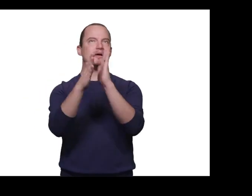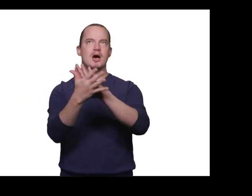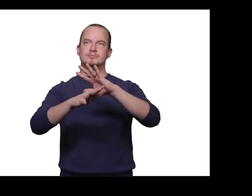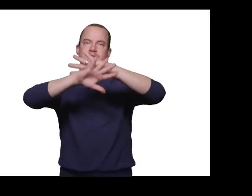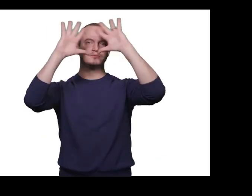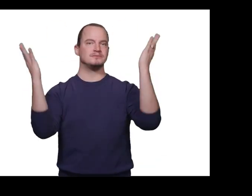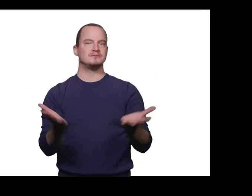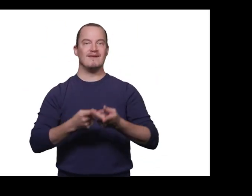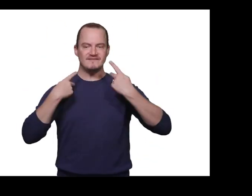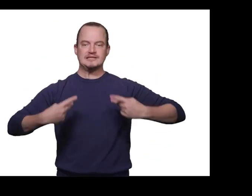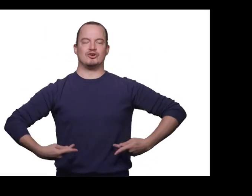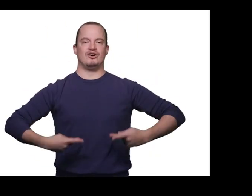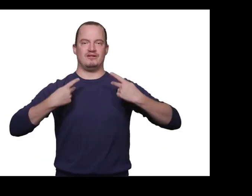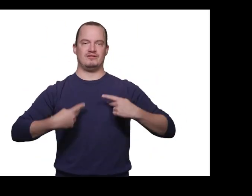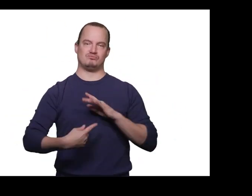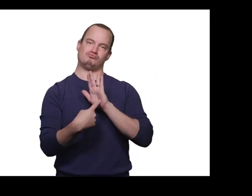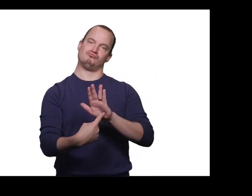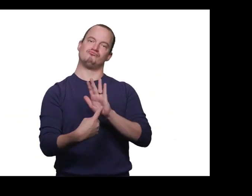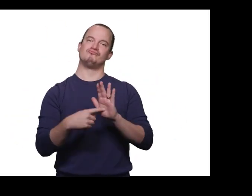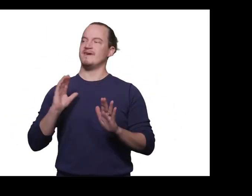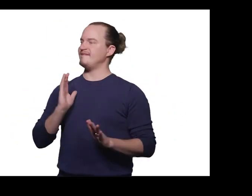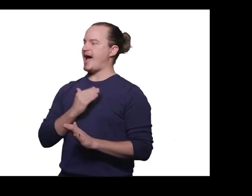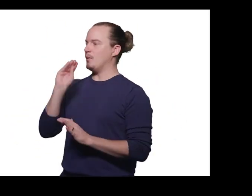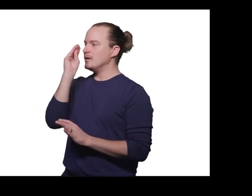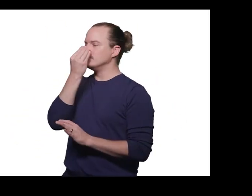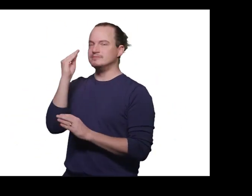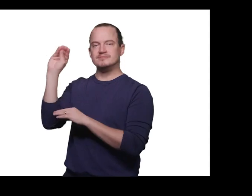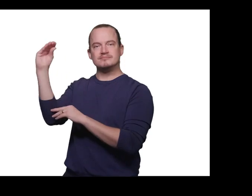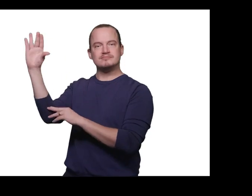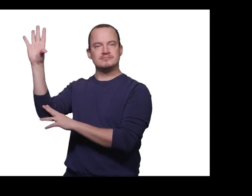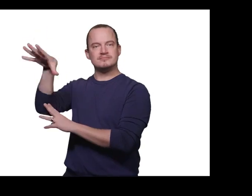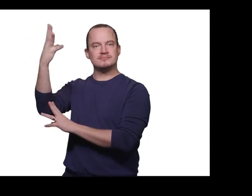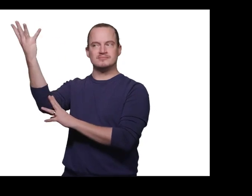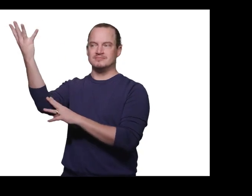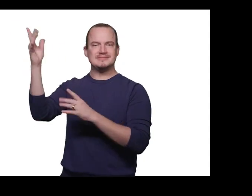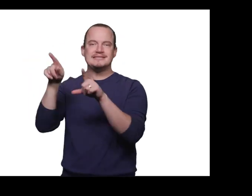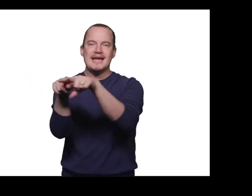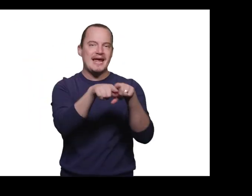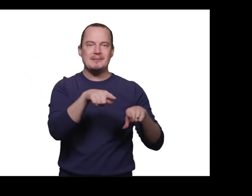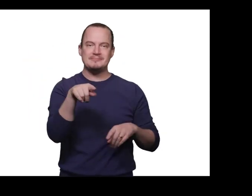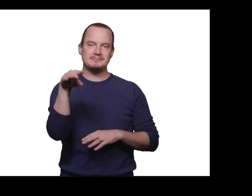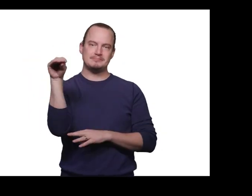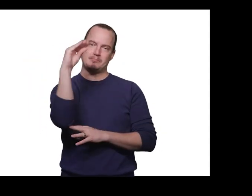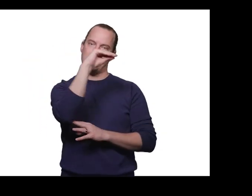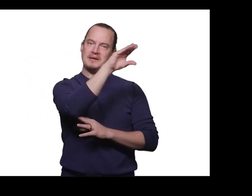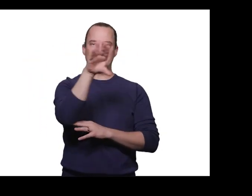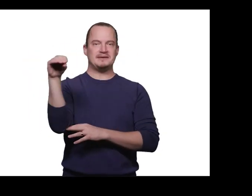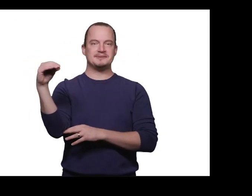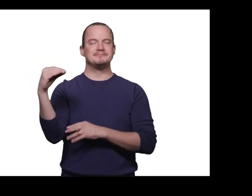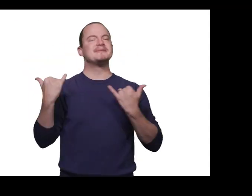becomes a physical representation of our puppet plant. I'm going to hand it back over to